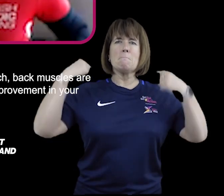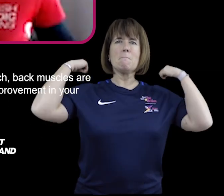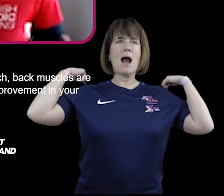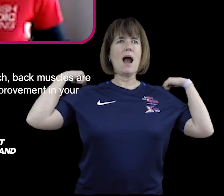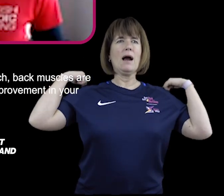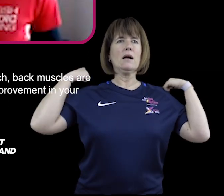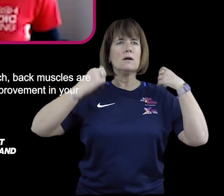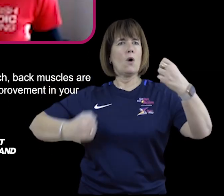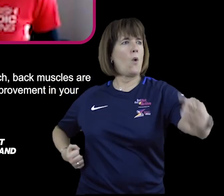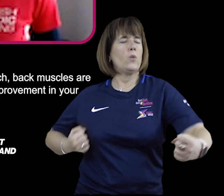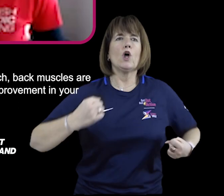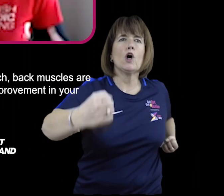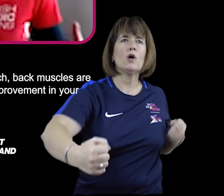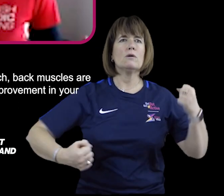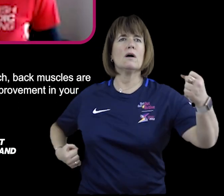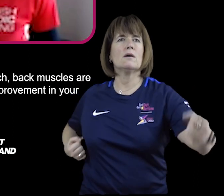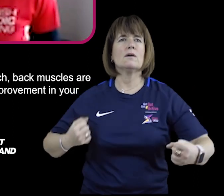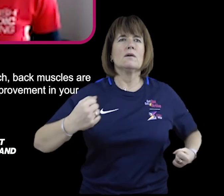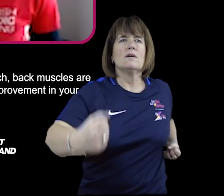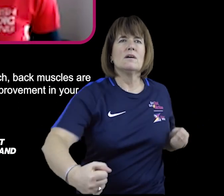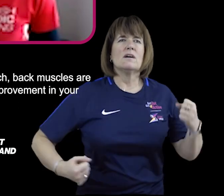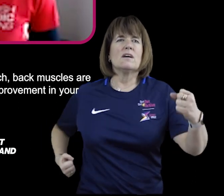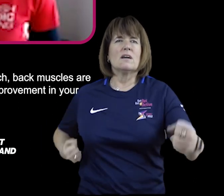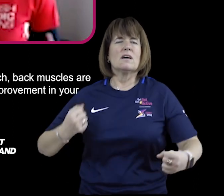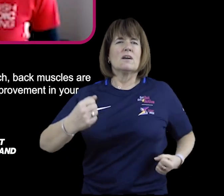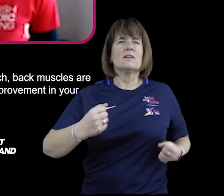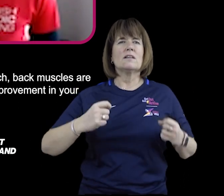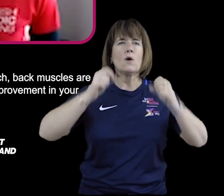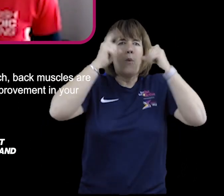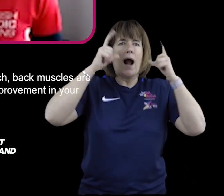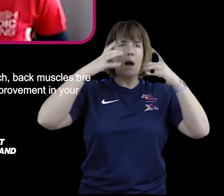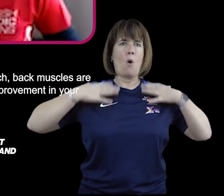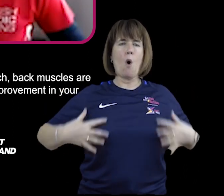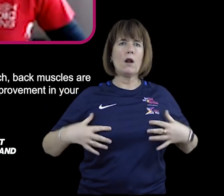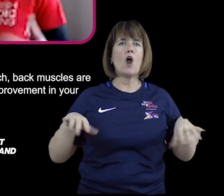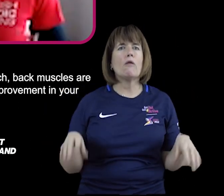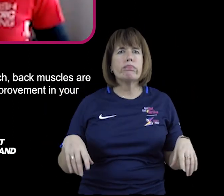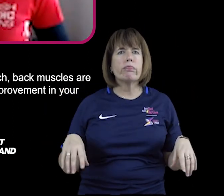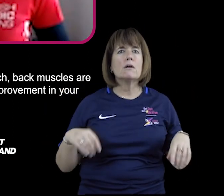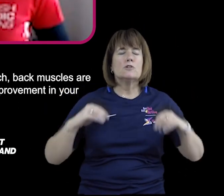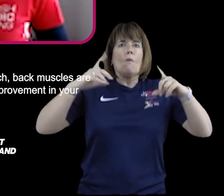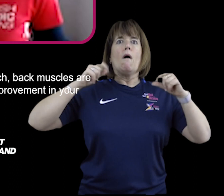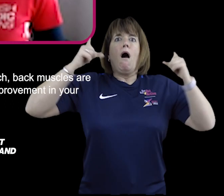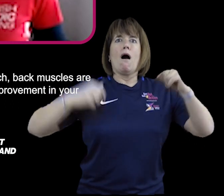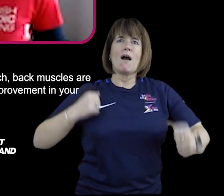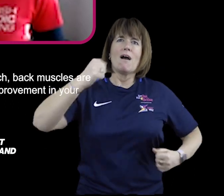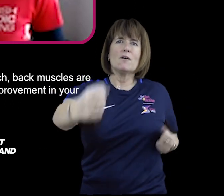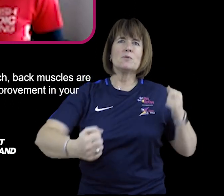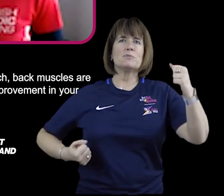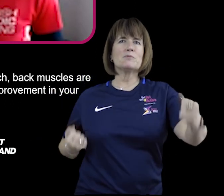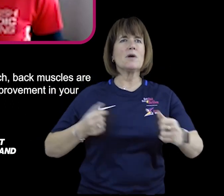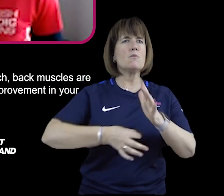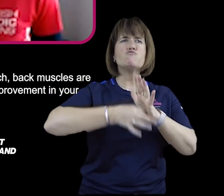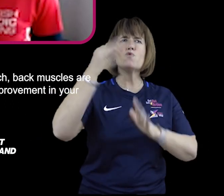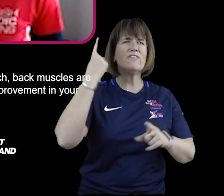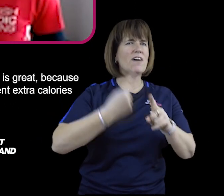working. So that's waking them all up. So that straight away you get an immediate improvement in your posture, and those core muscles are activated and